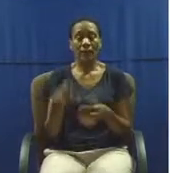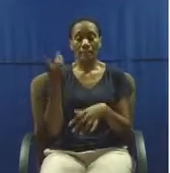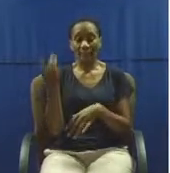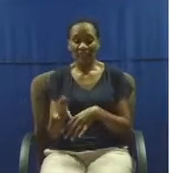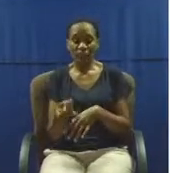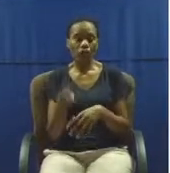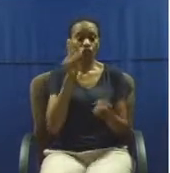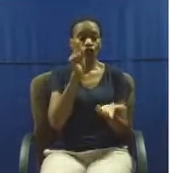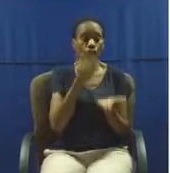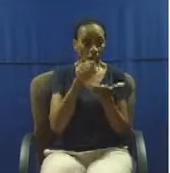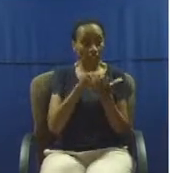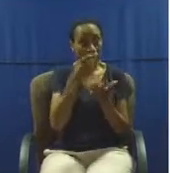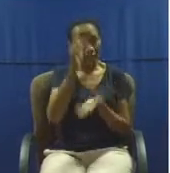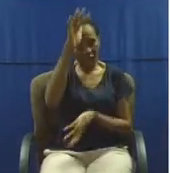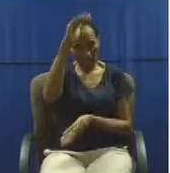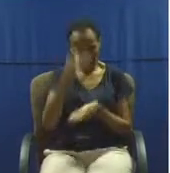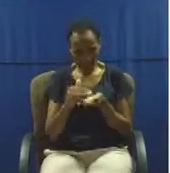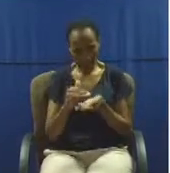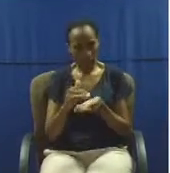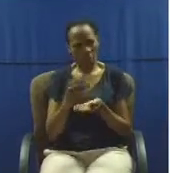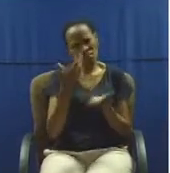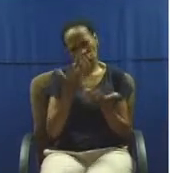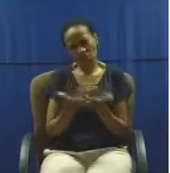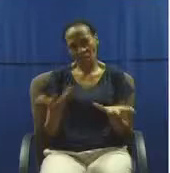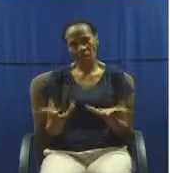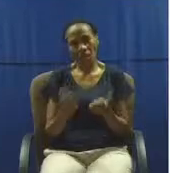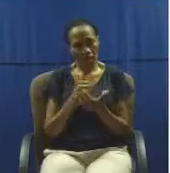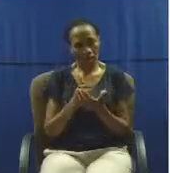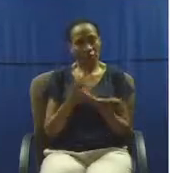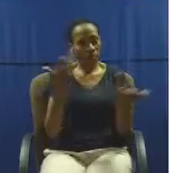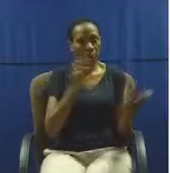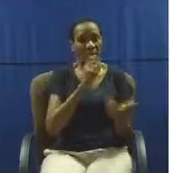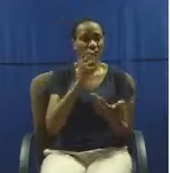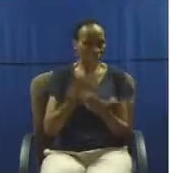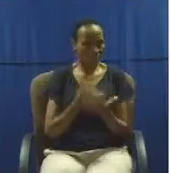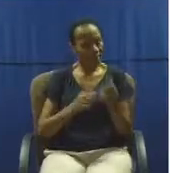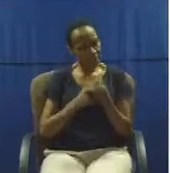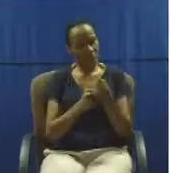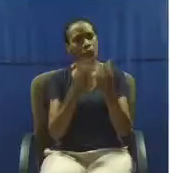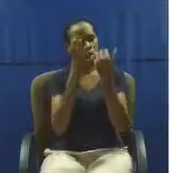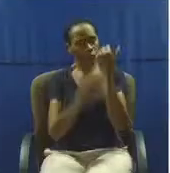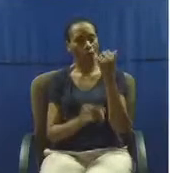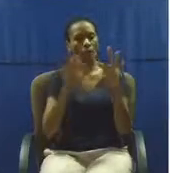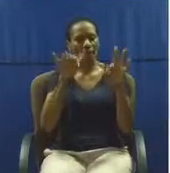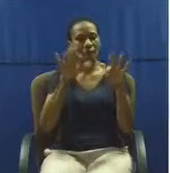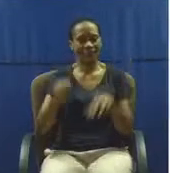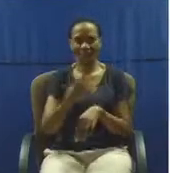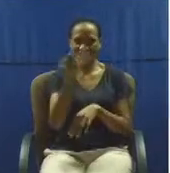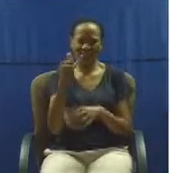chicken, because that will bring immediate relief to poor South Africans? Thank you.